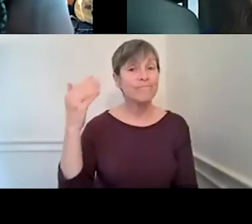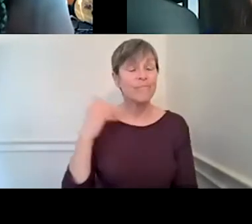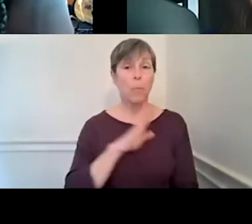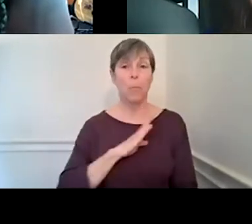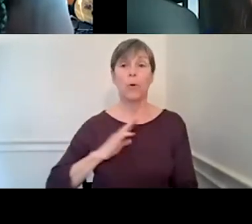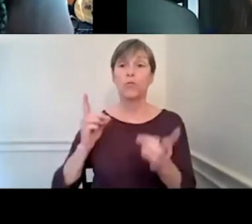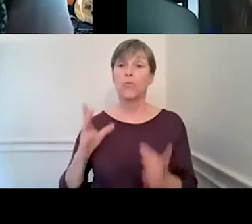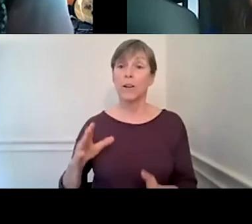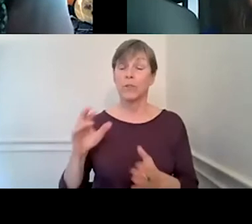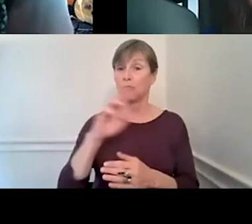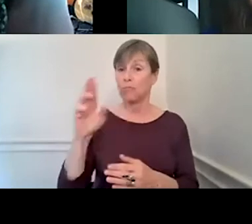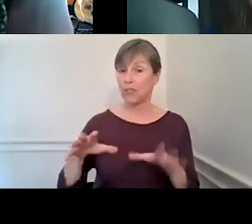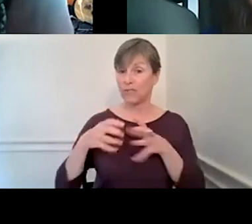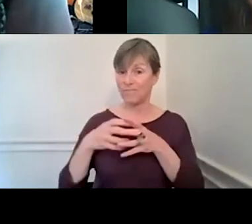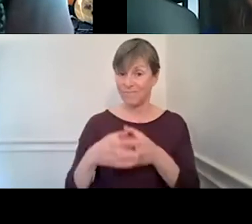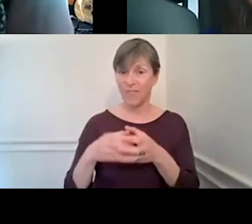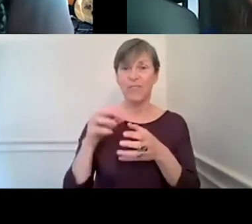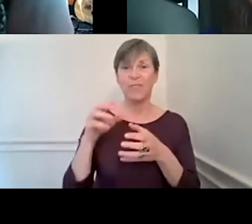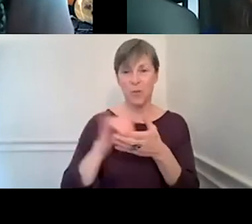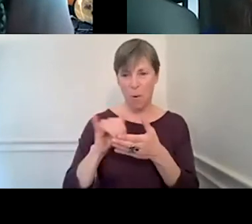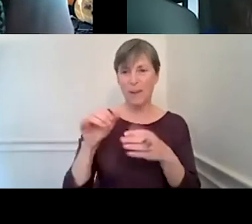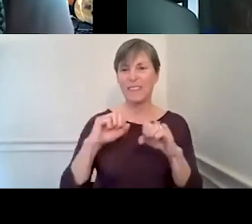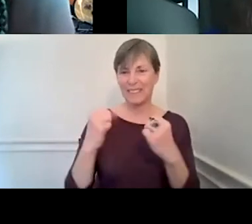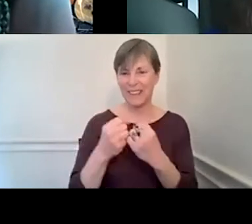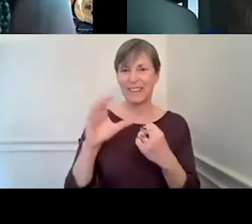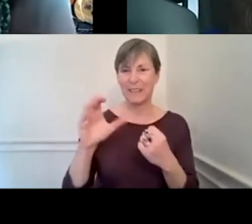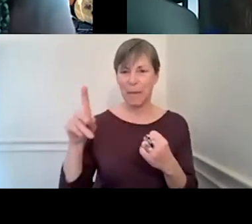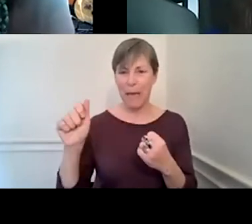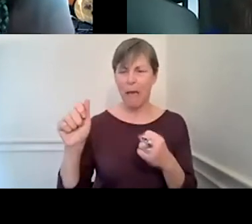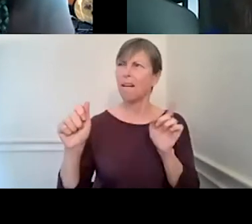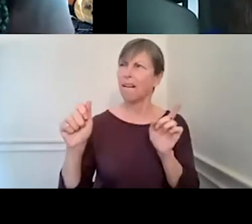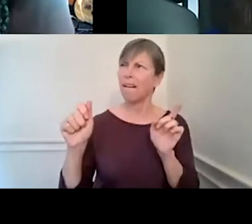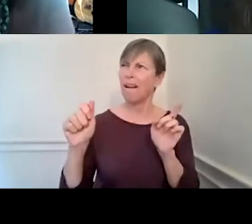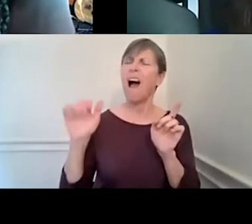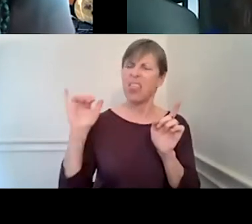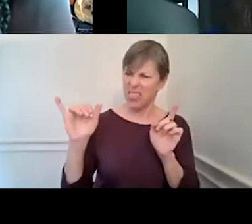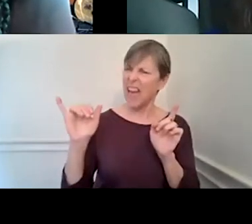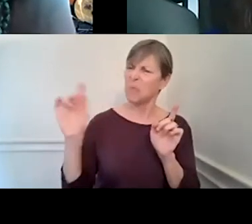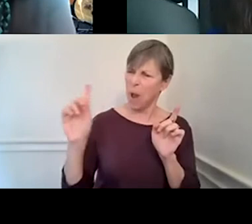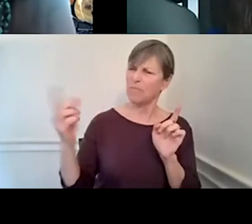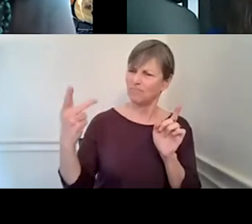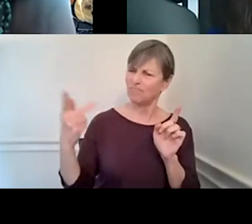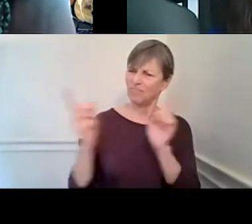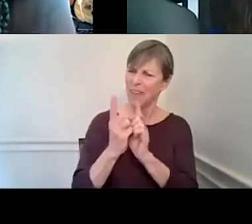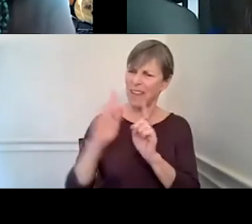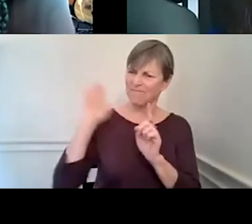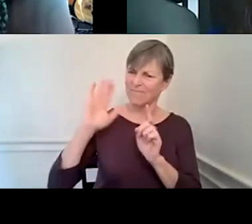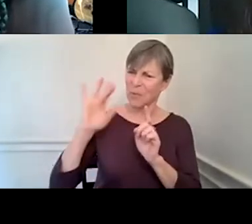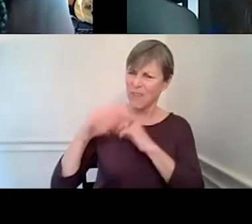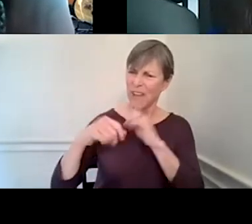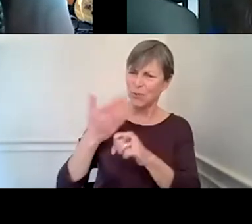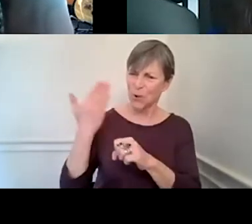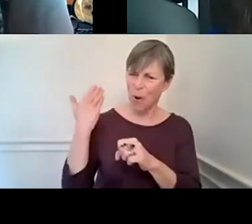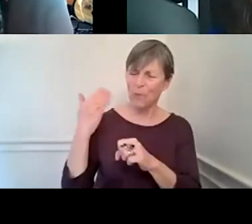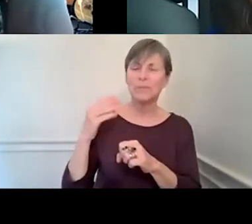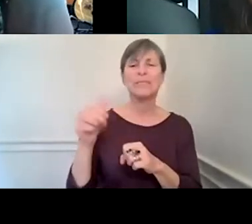chapter of the New York State Society of CPAs, which actually is, I think, where I met Michelle about 25 years ago. And Michelle also spent 10 years as a member of the